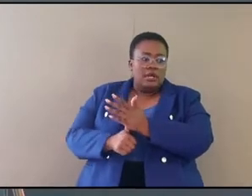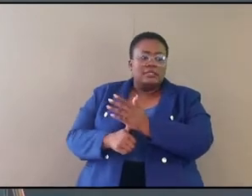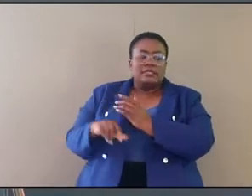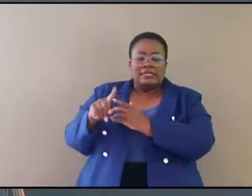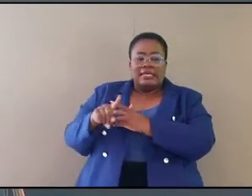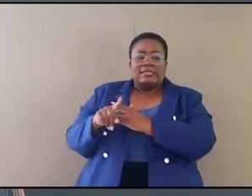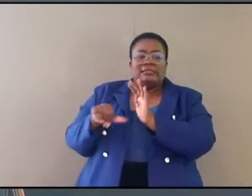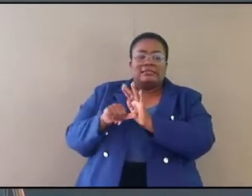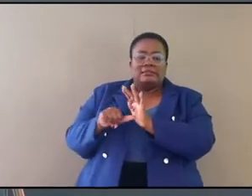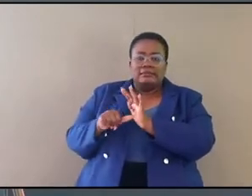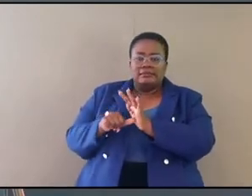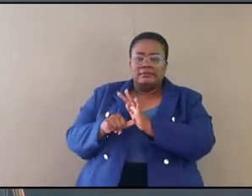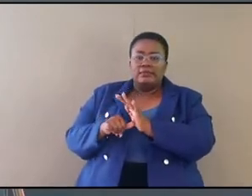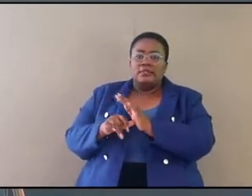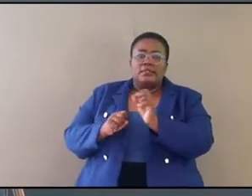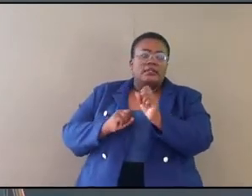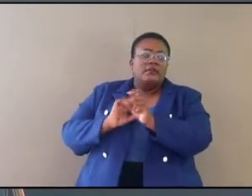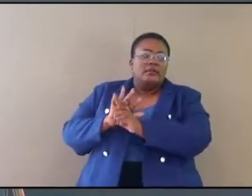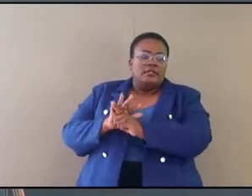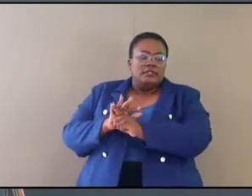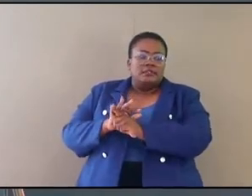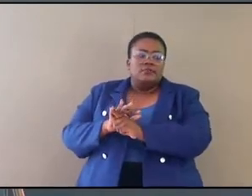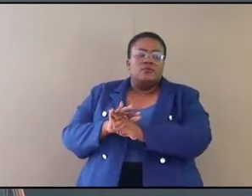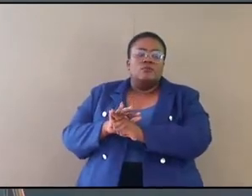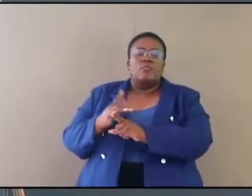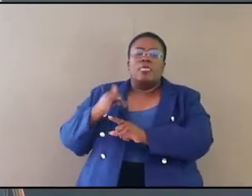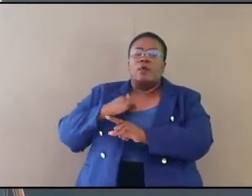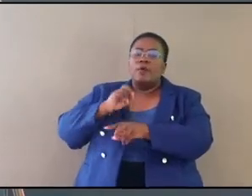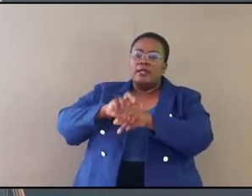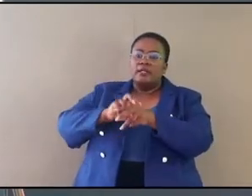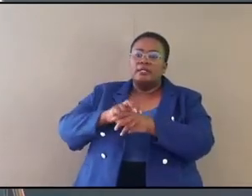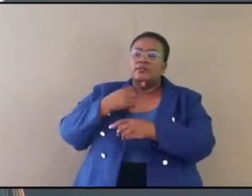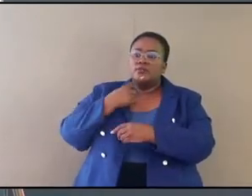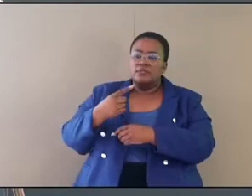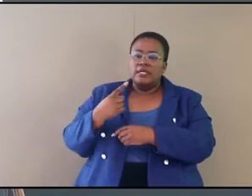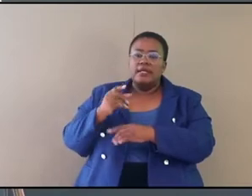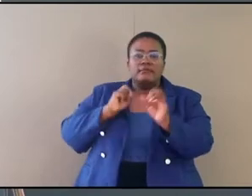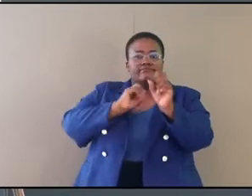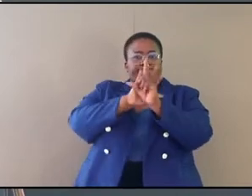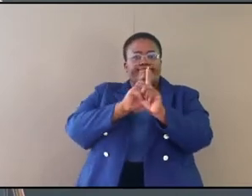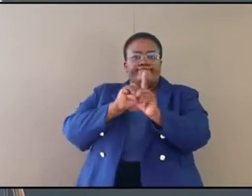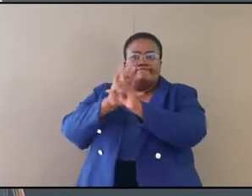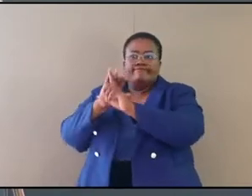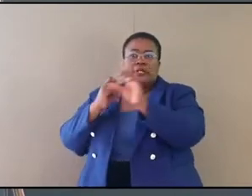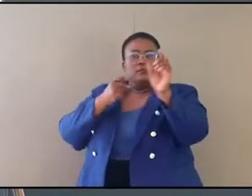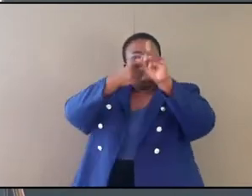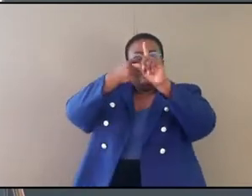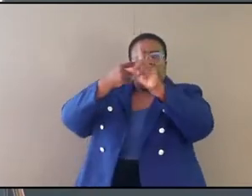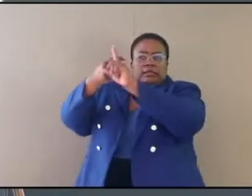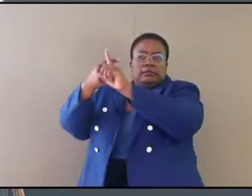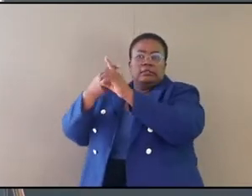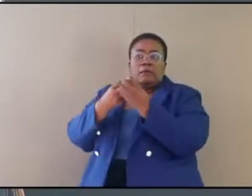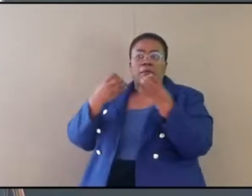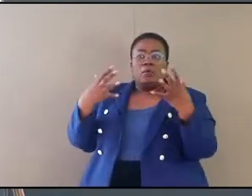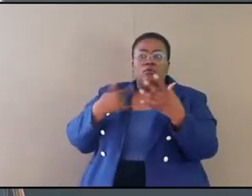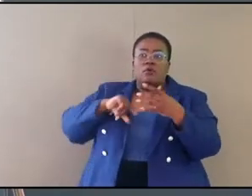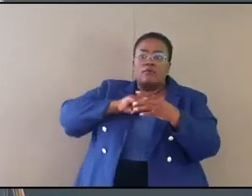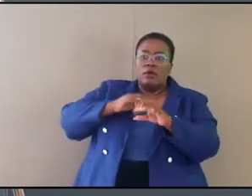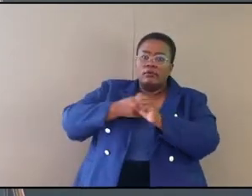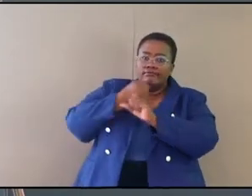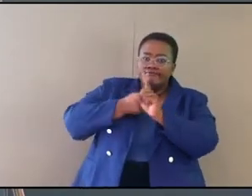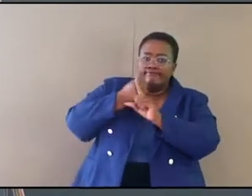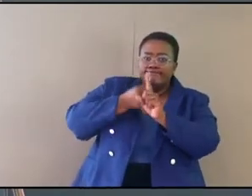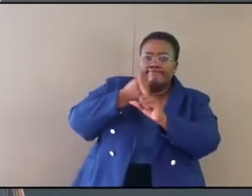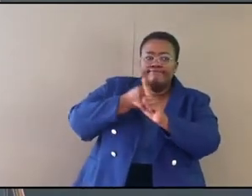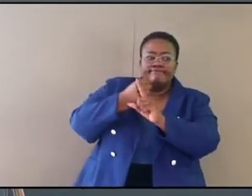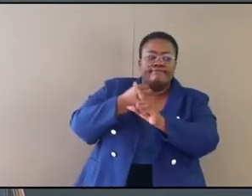effective grant in dealing with child poverty. So we really need to say, let's target a lot of our effort in dealing with this one and improving it and